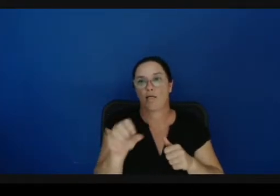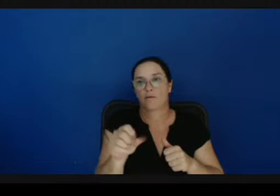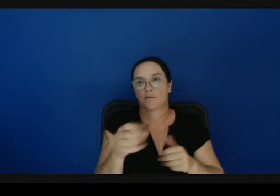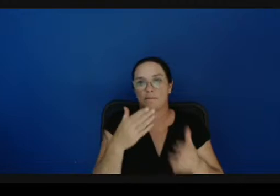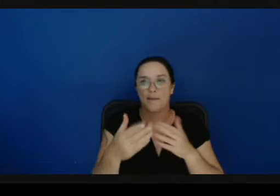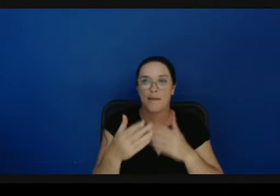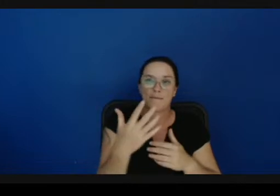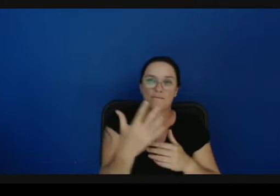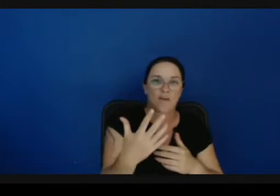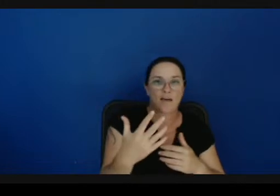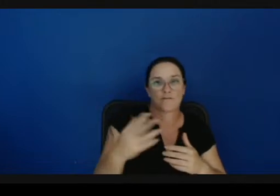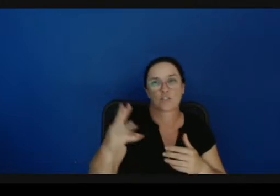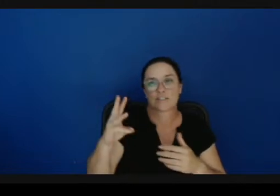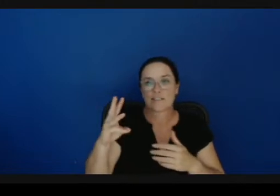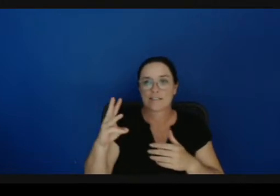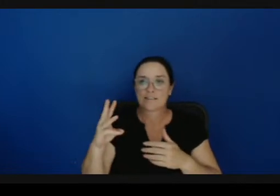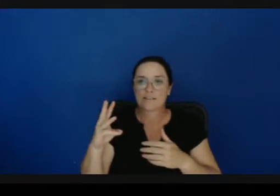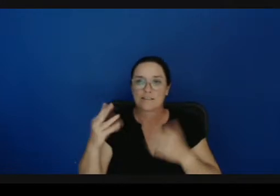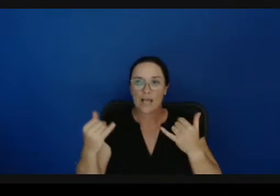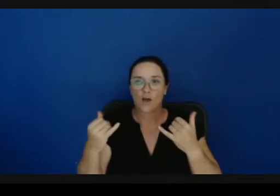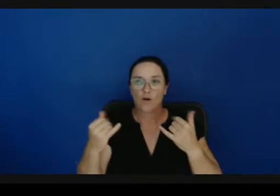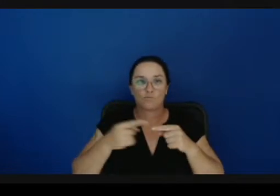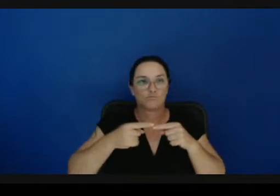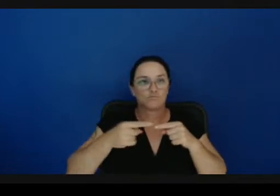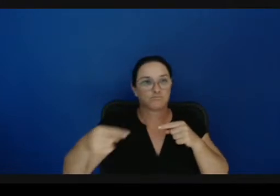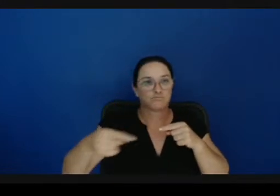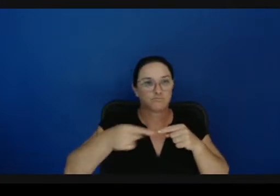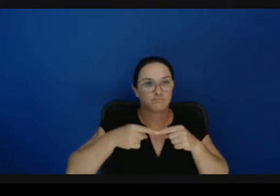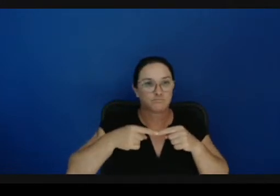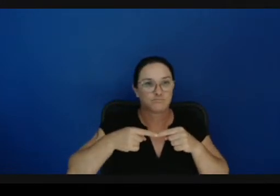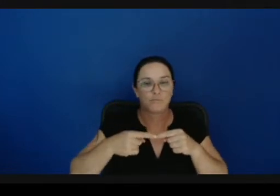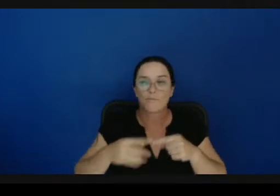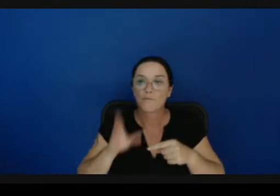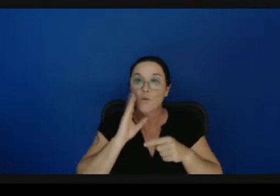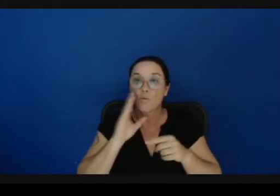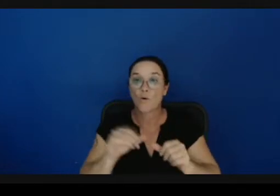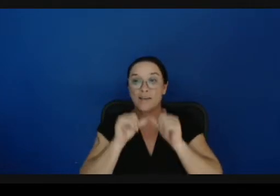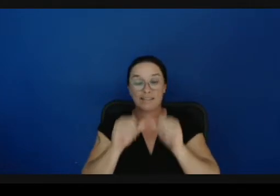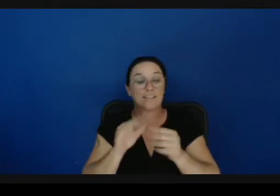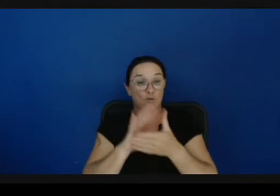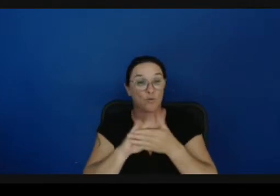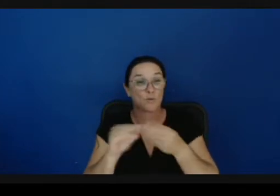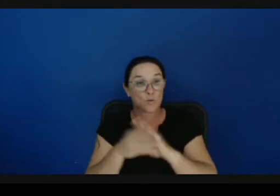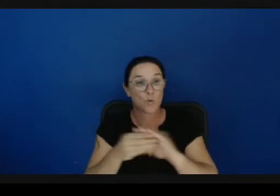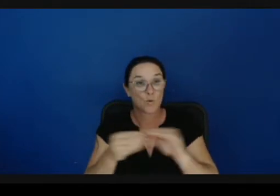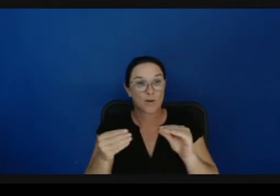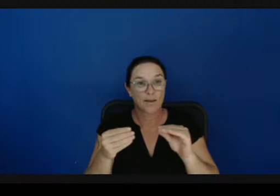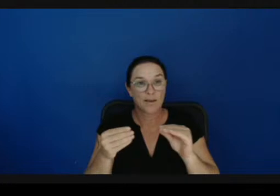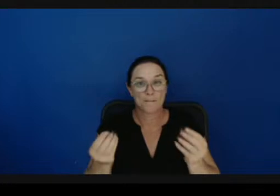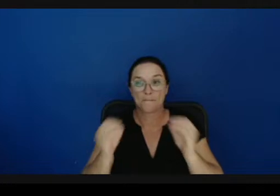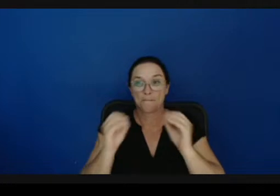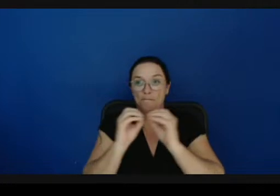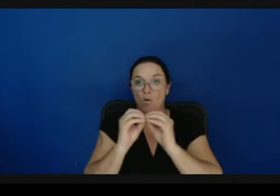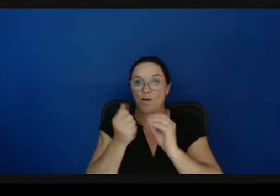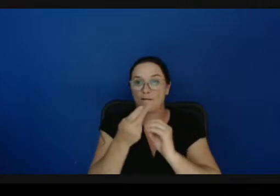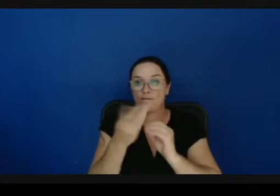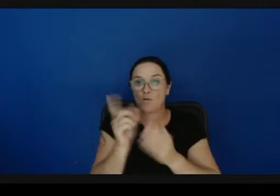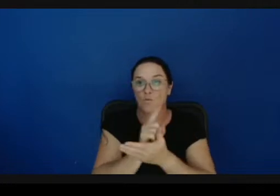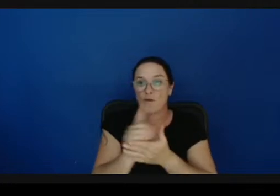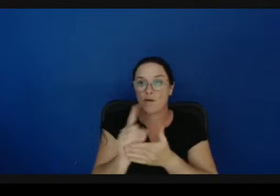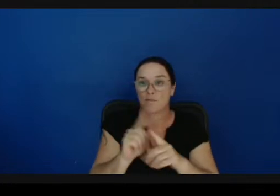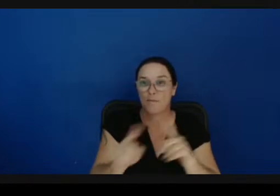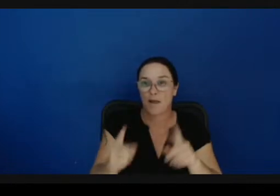5 or 6 miles that's come down the road there. So we'll continue the story more in a couple of weeks here, but I thought I